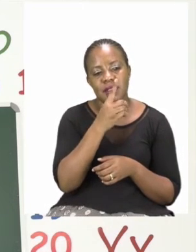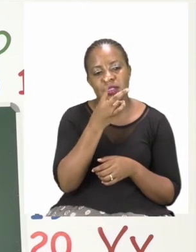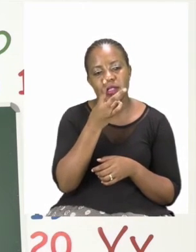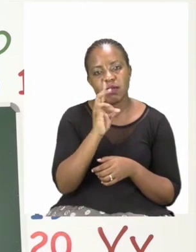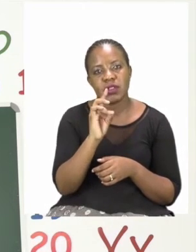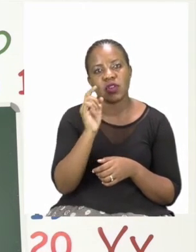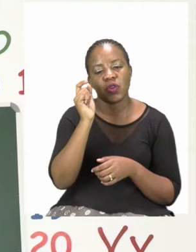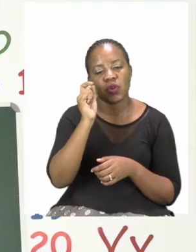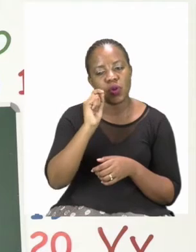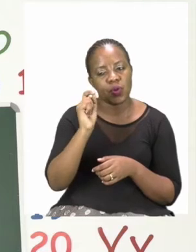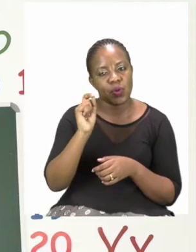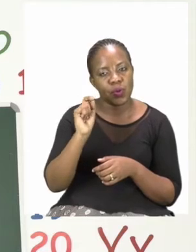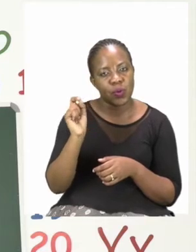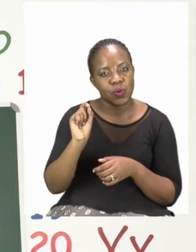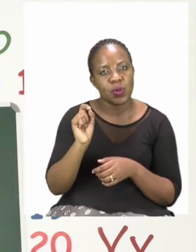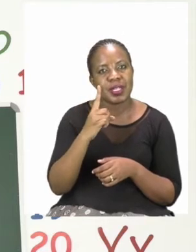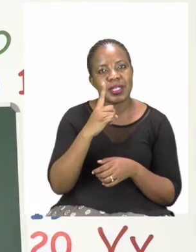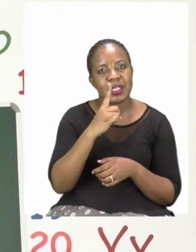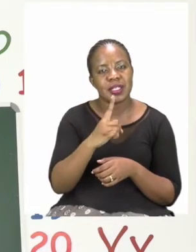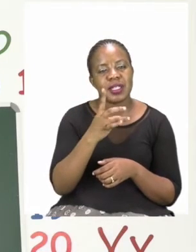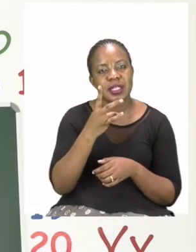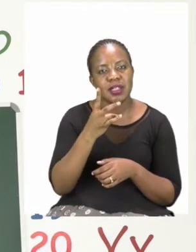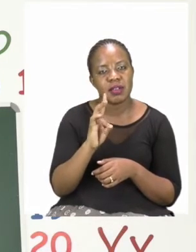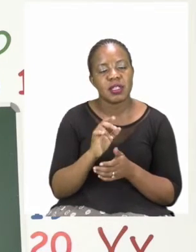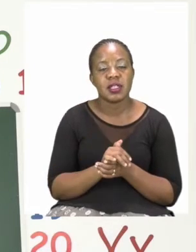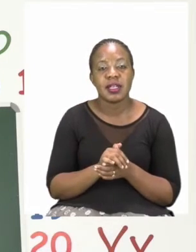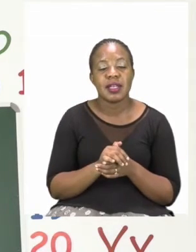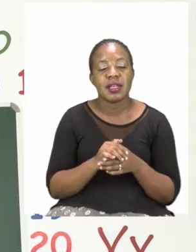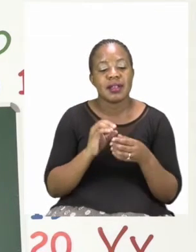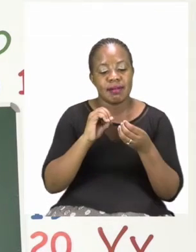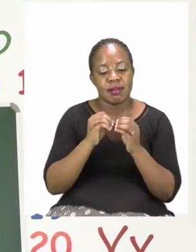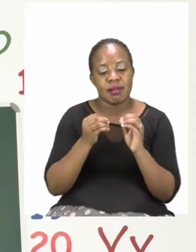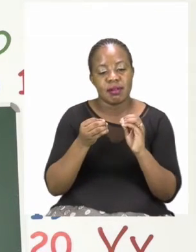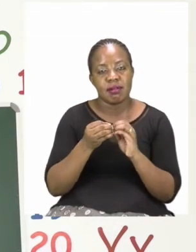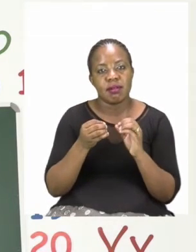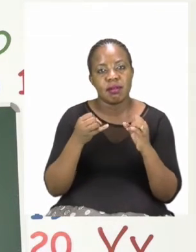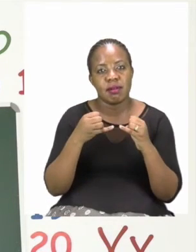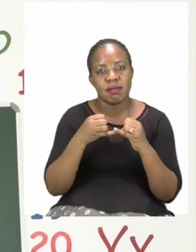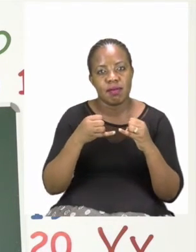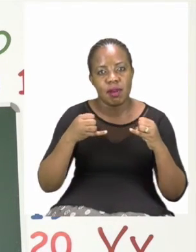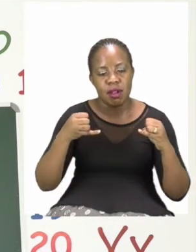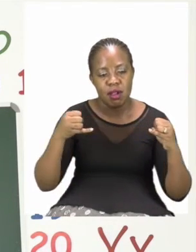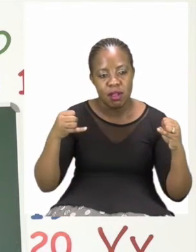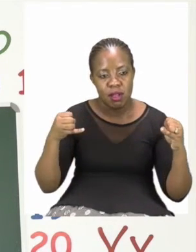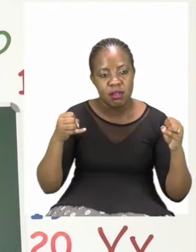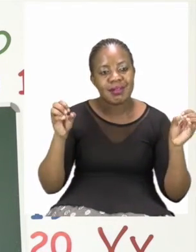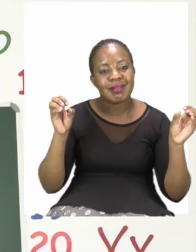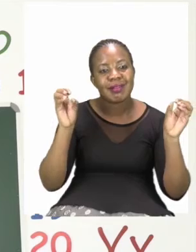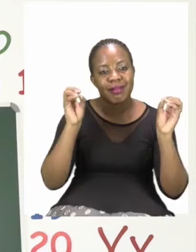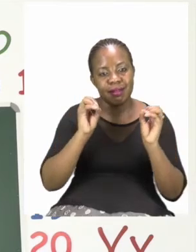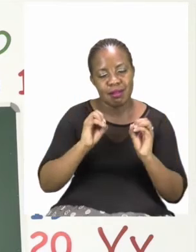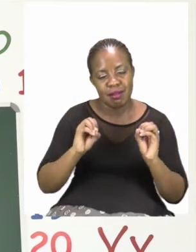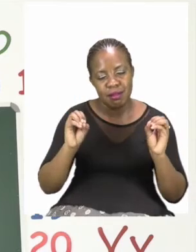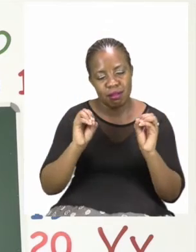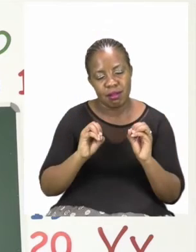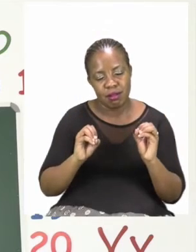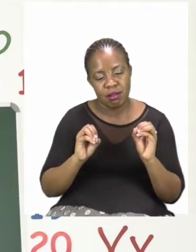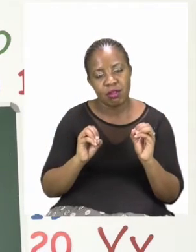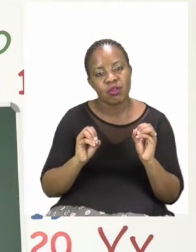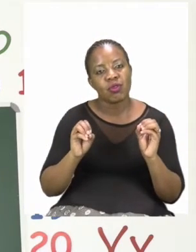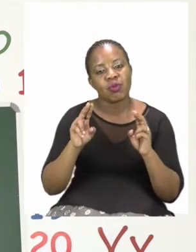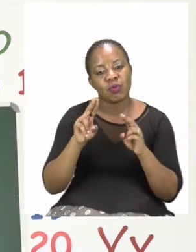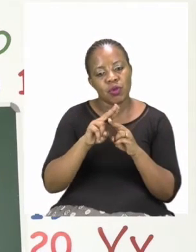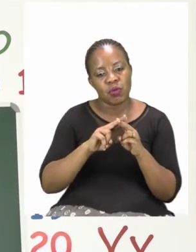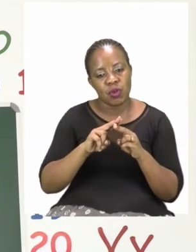So if you don't have a number line, you can write the number 10 and then cross out your 10 sticks, or use your